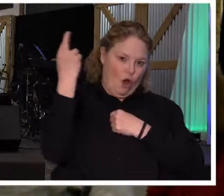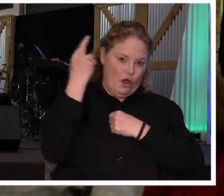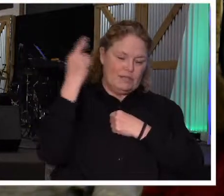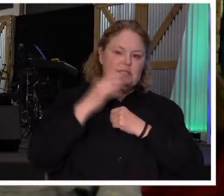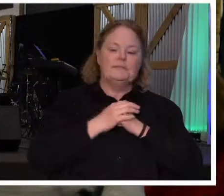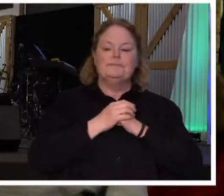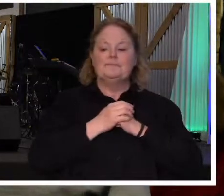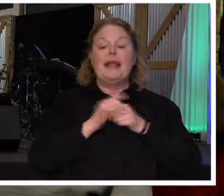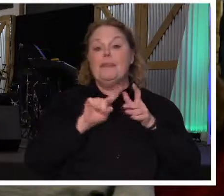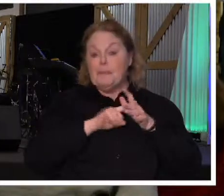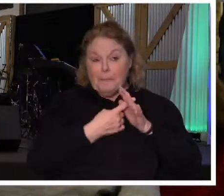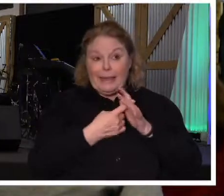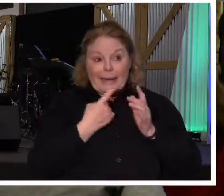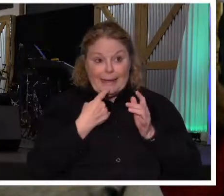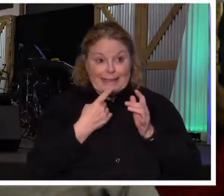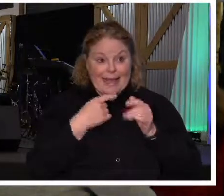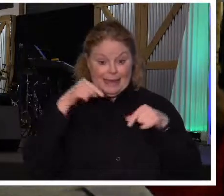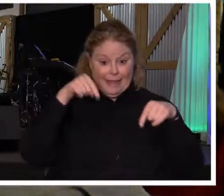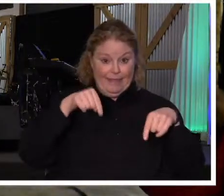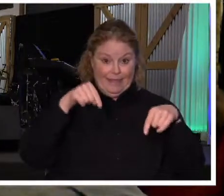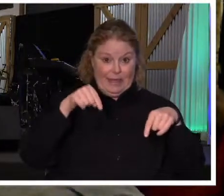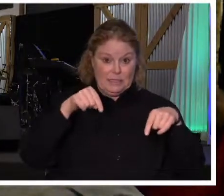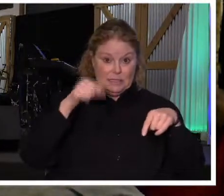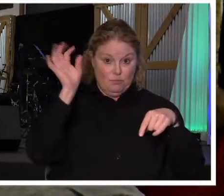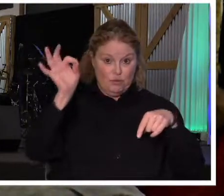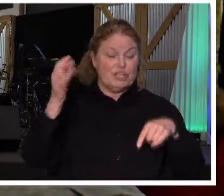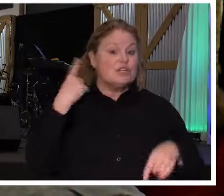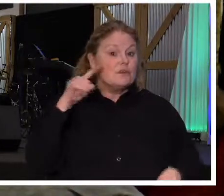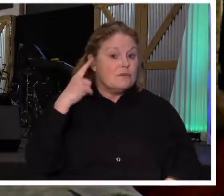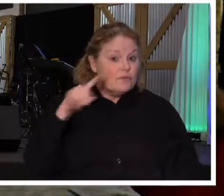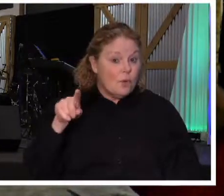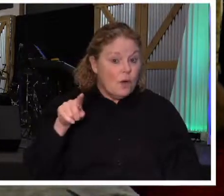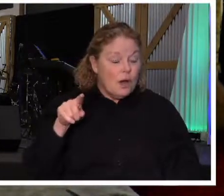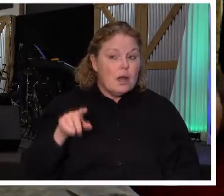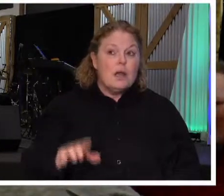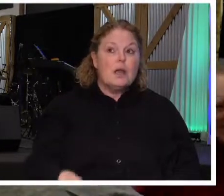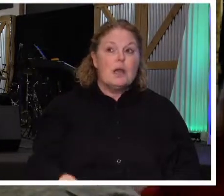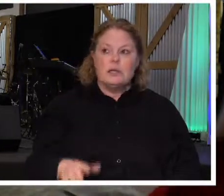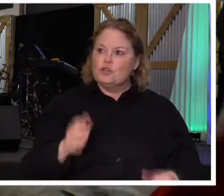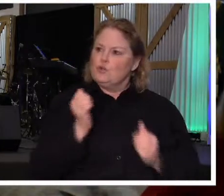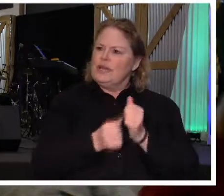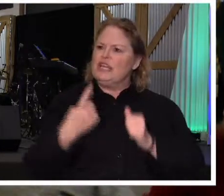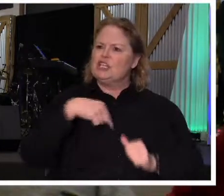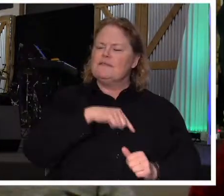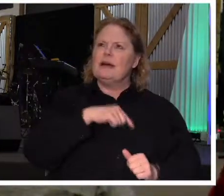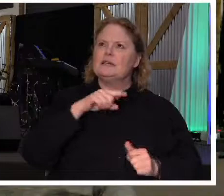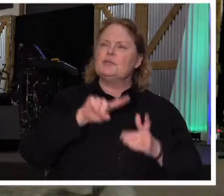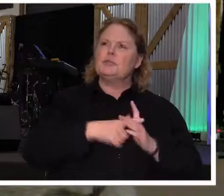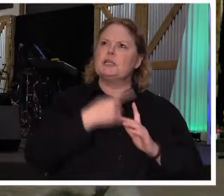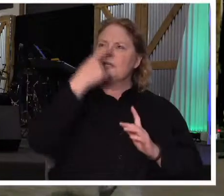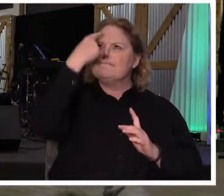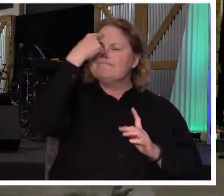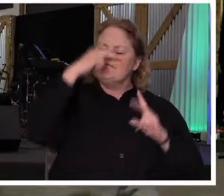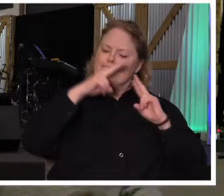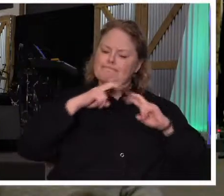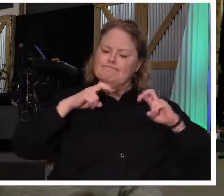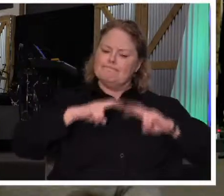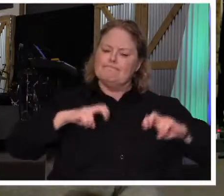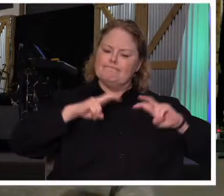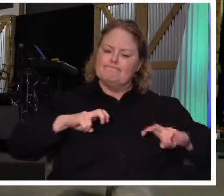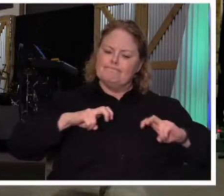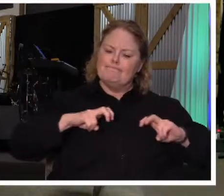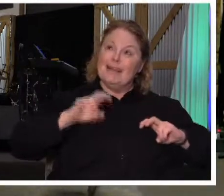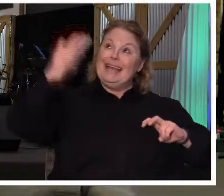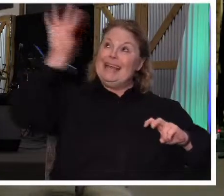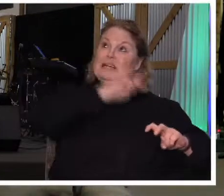And I said at the beginning that the purpose of this series is for each of us to begin to discover where we fit in